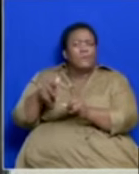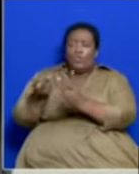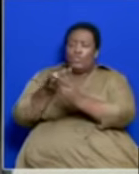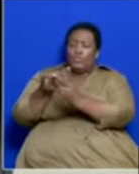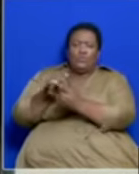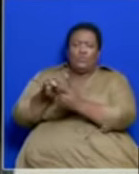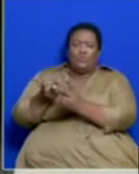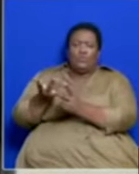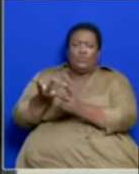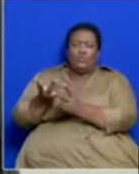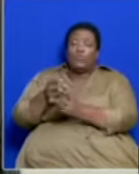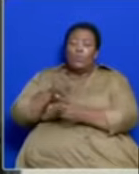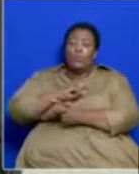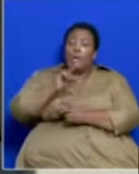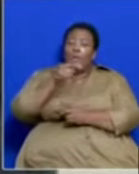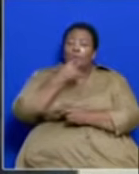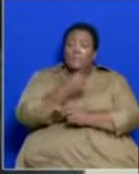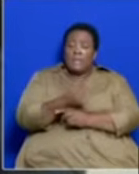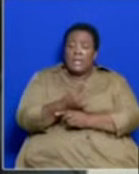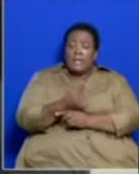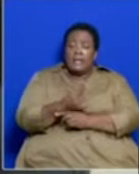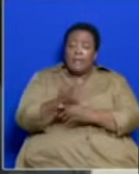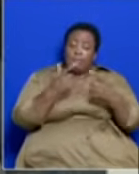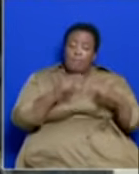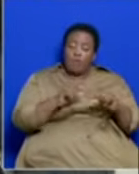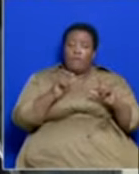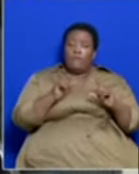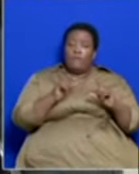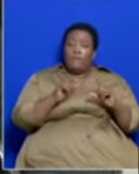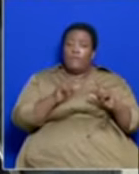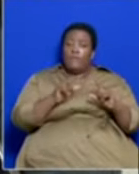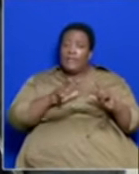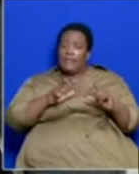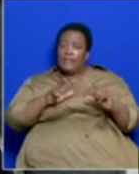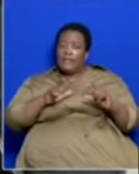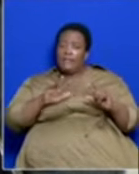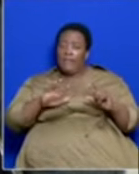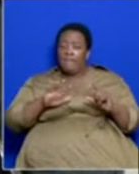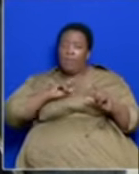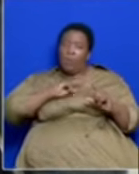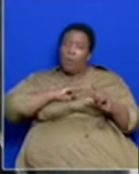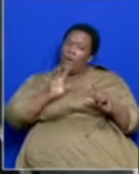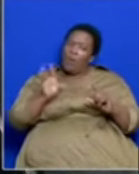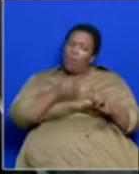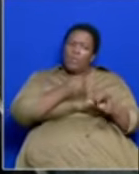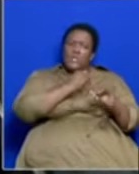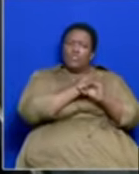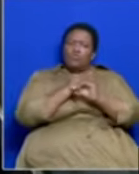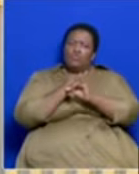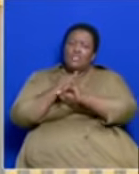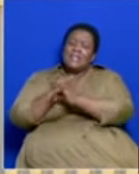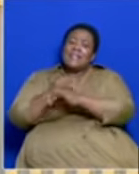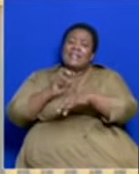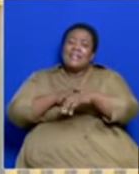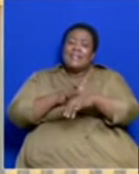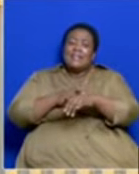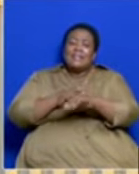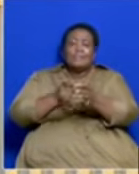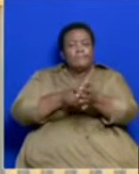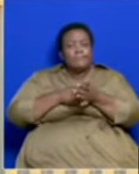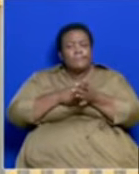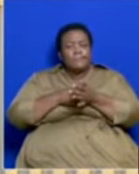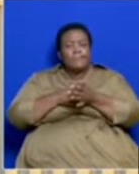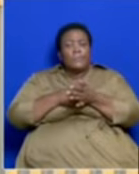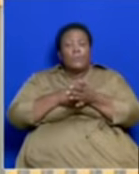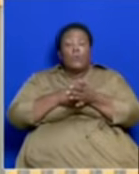at paragraph 85 at the bottom, that all these institutions do not require a directive from IP to institute their own